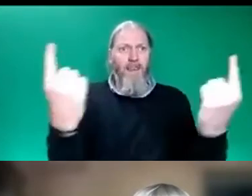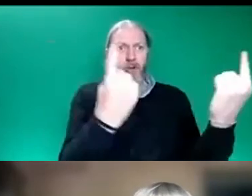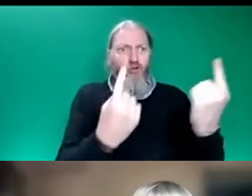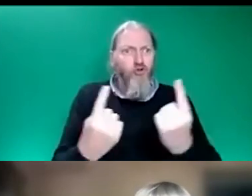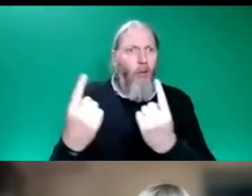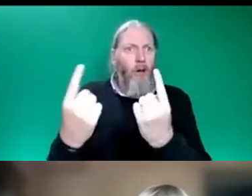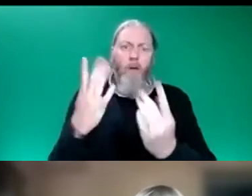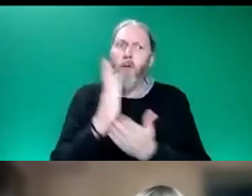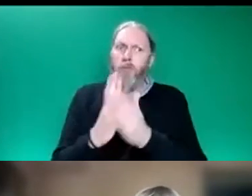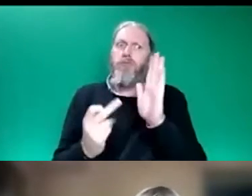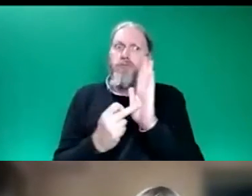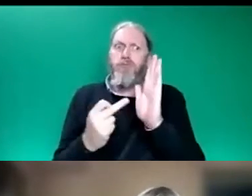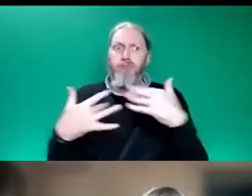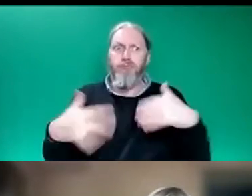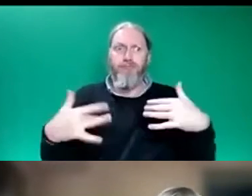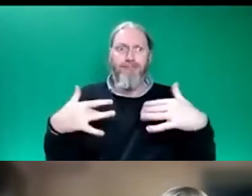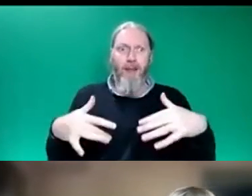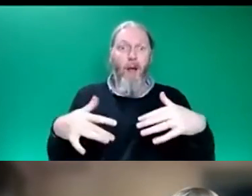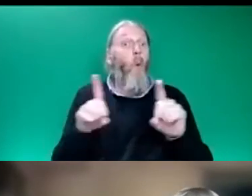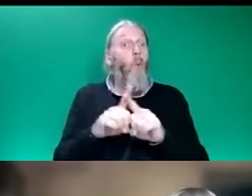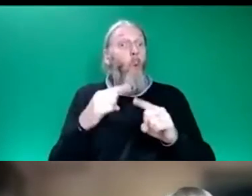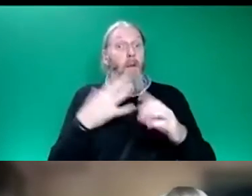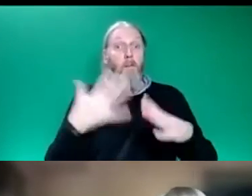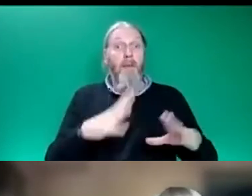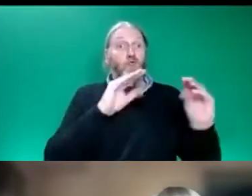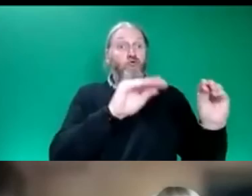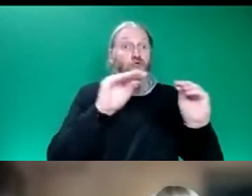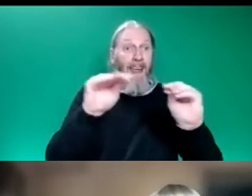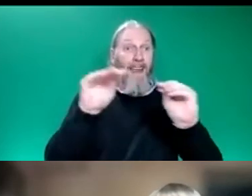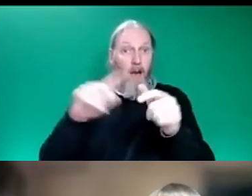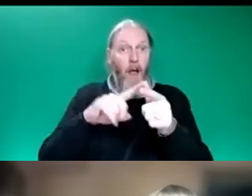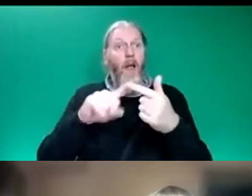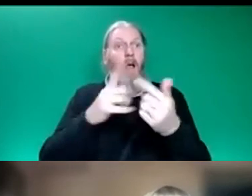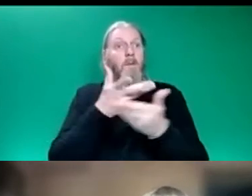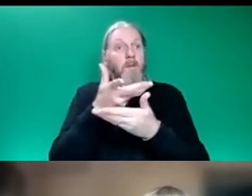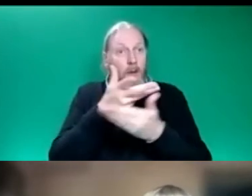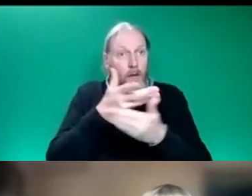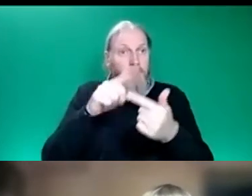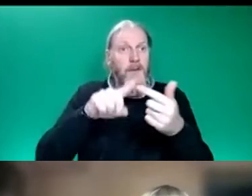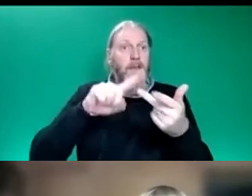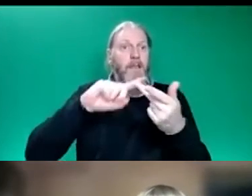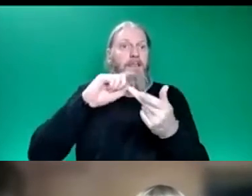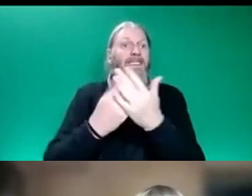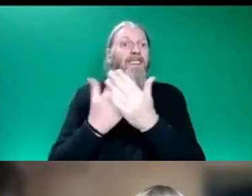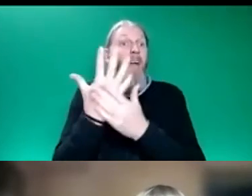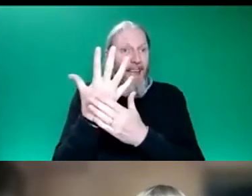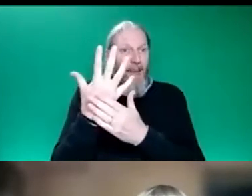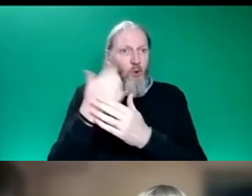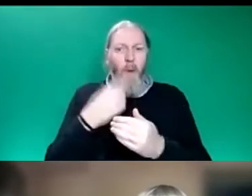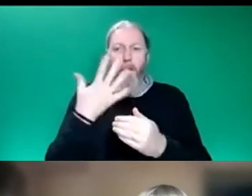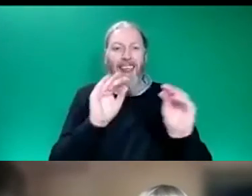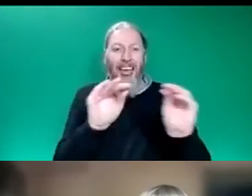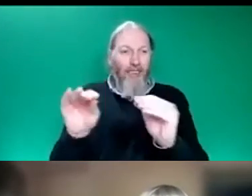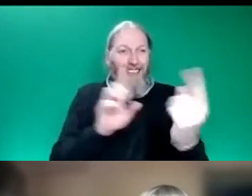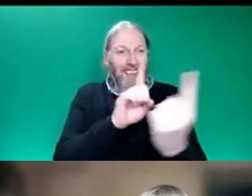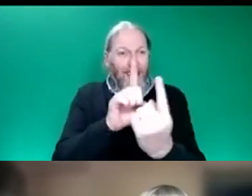and also being able to deliver training, consultancy development work across the board. So us each educating one another around the communities in which we